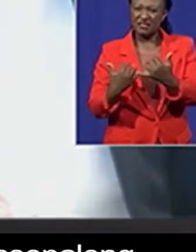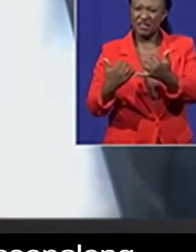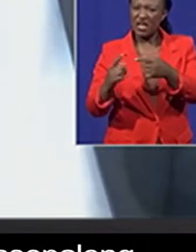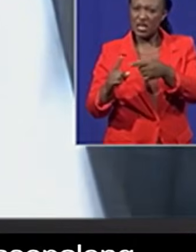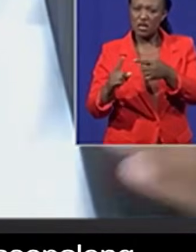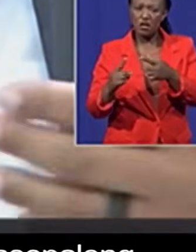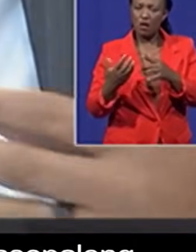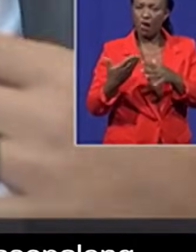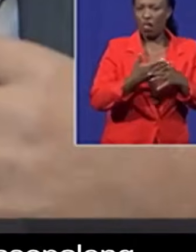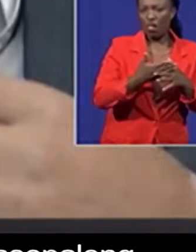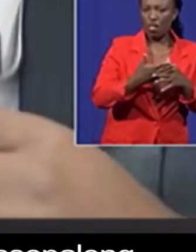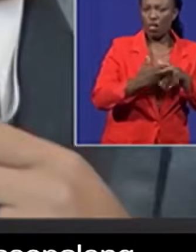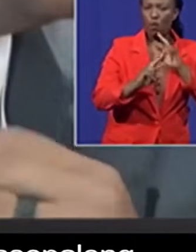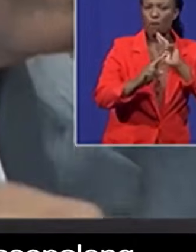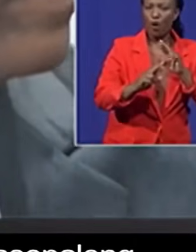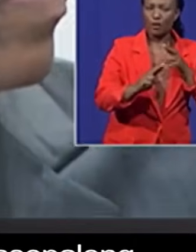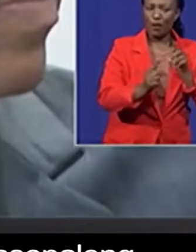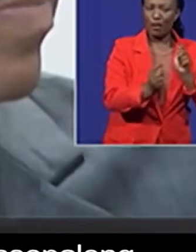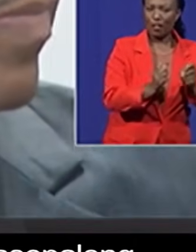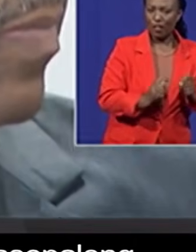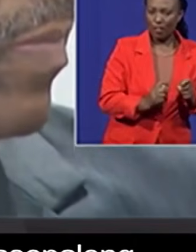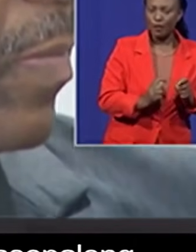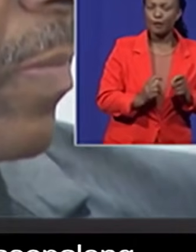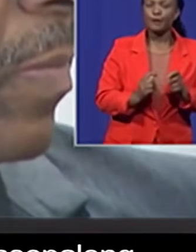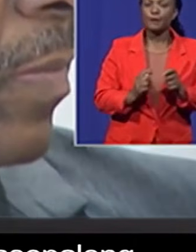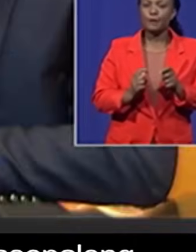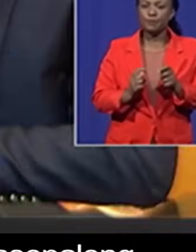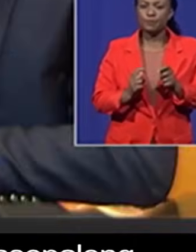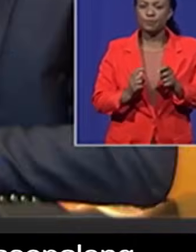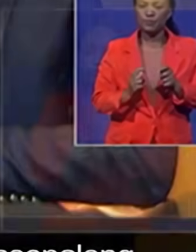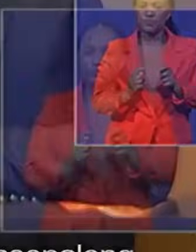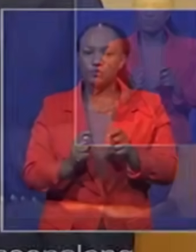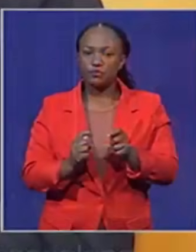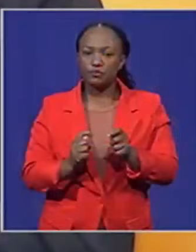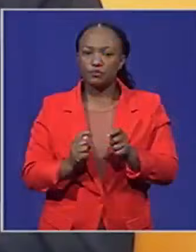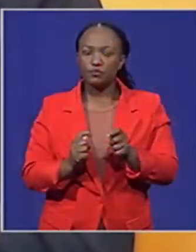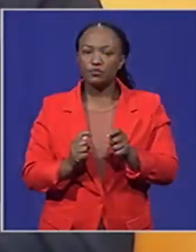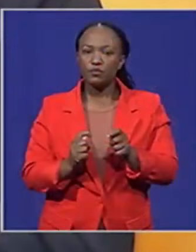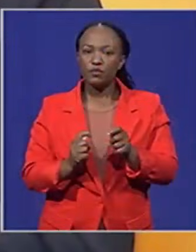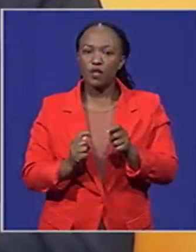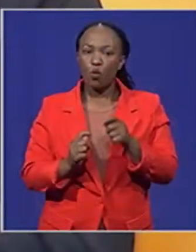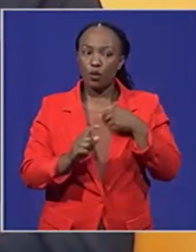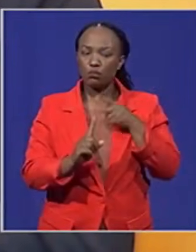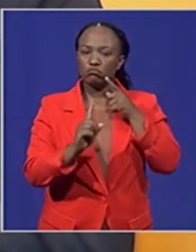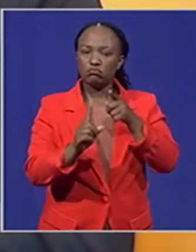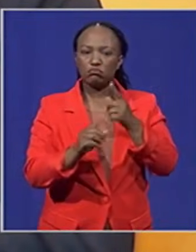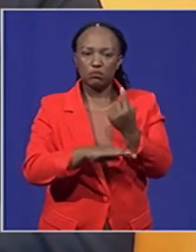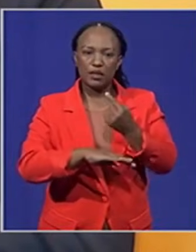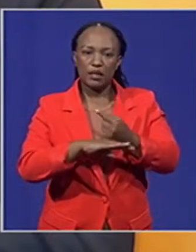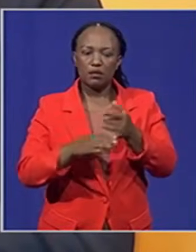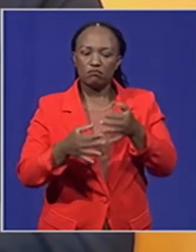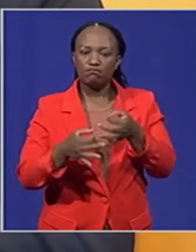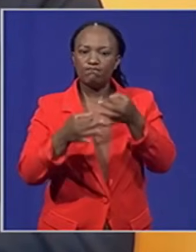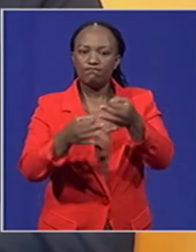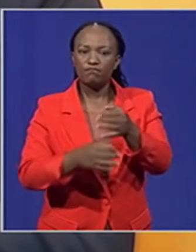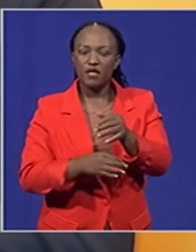interference. Then our intention is to move another day to the